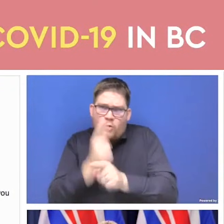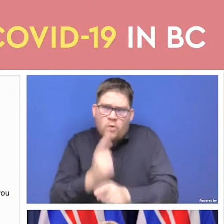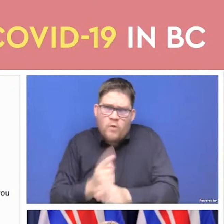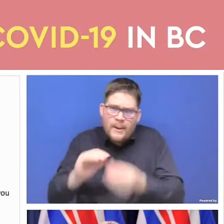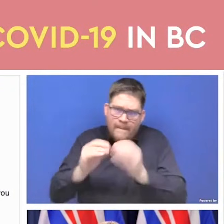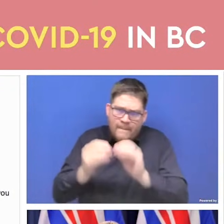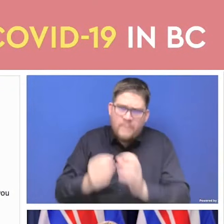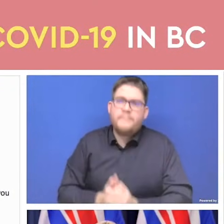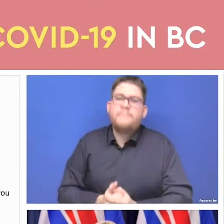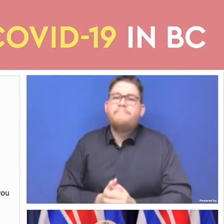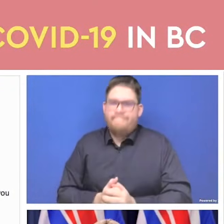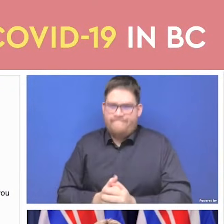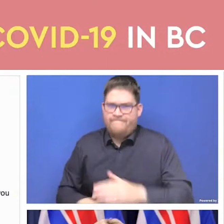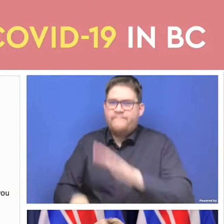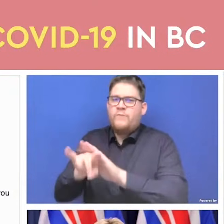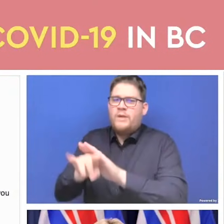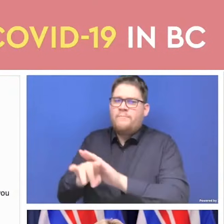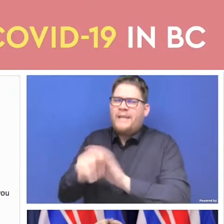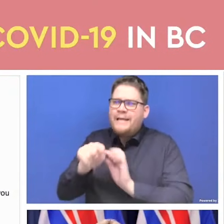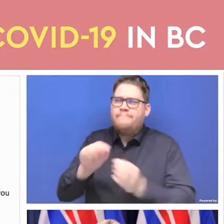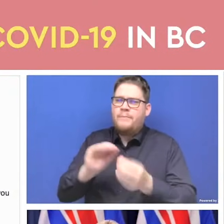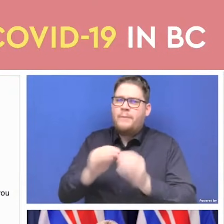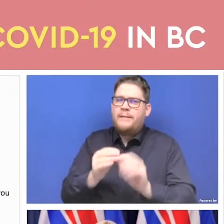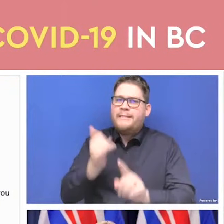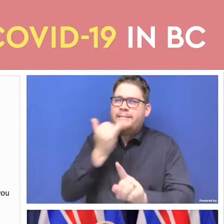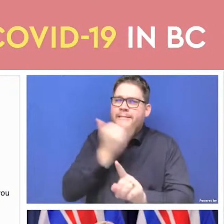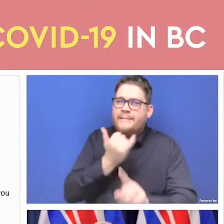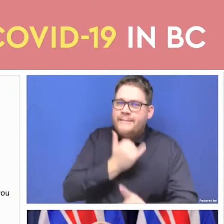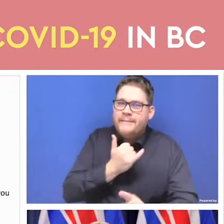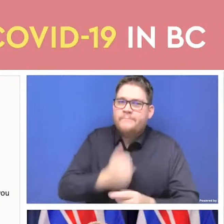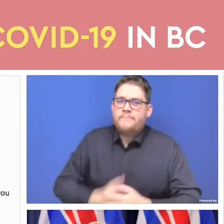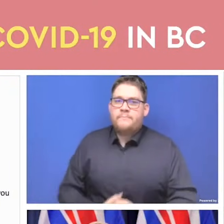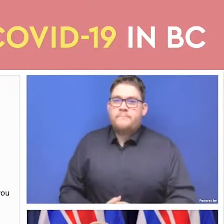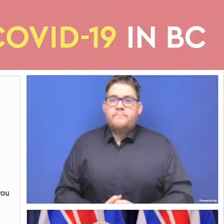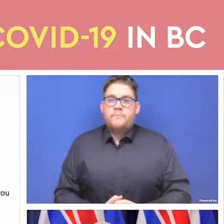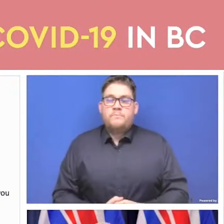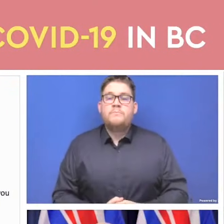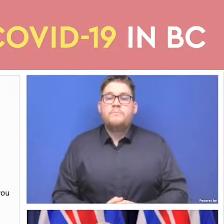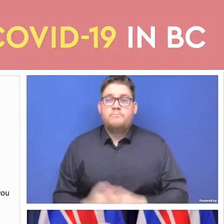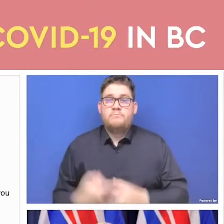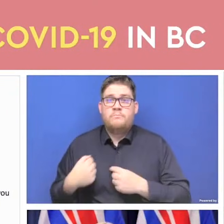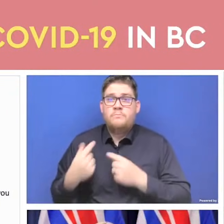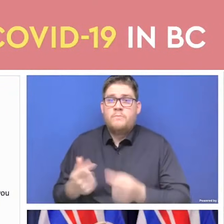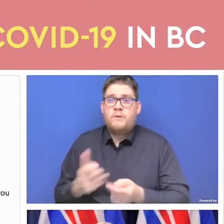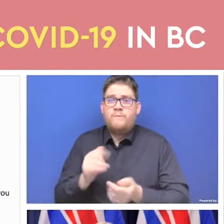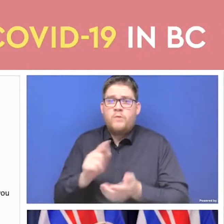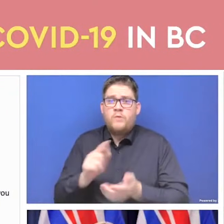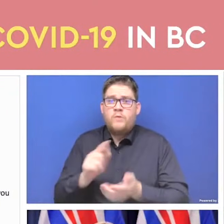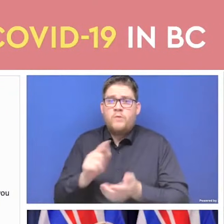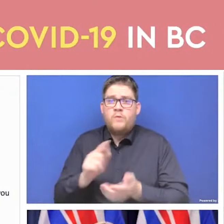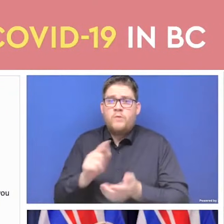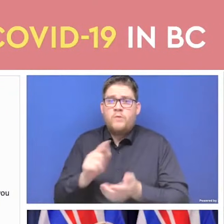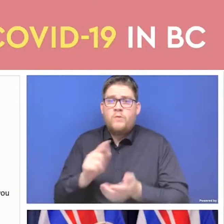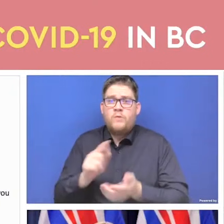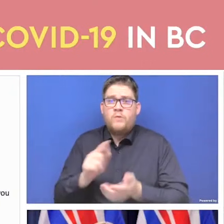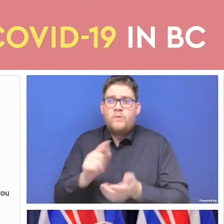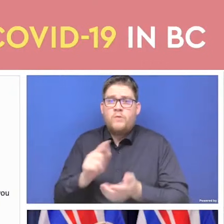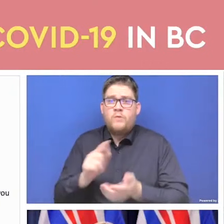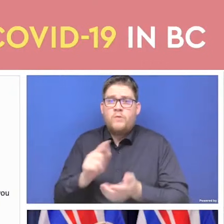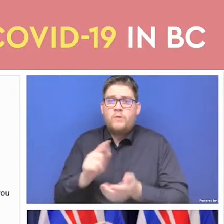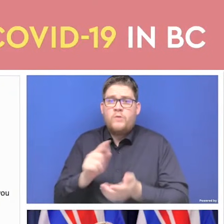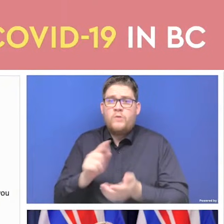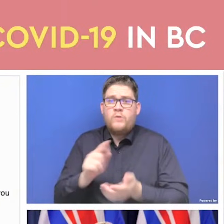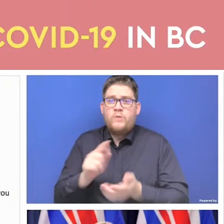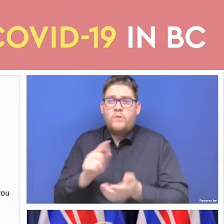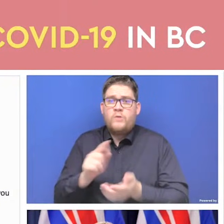care. And for the last couple of weeks, we've been looking at 2 different issues, one of which is